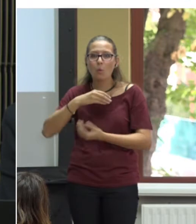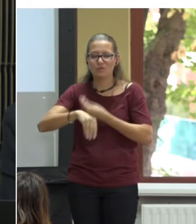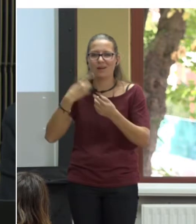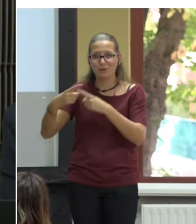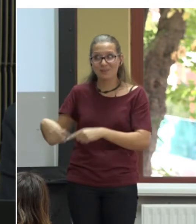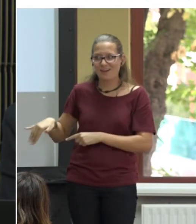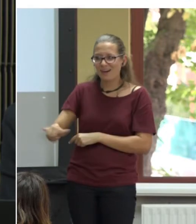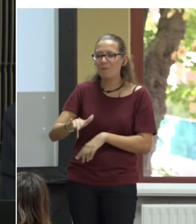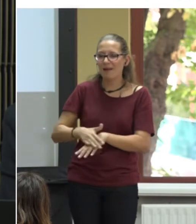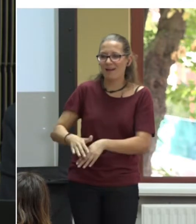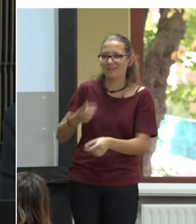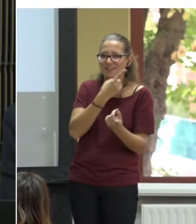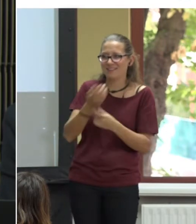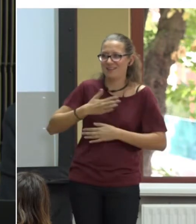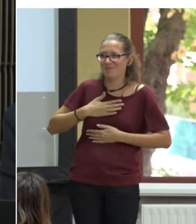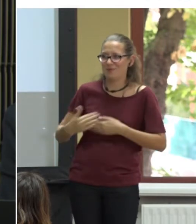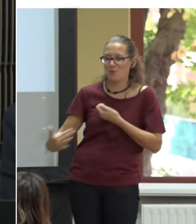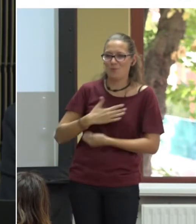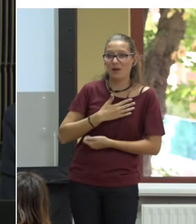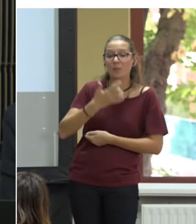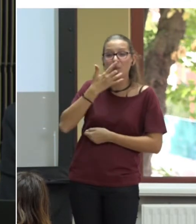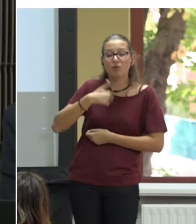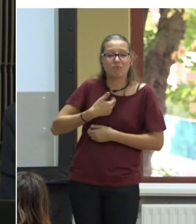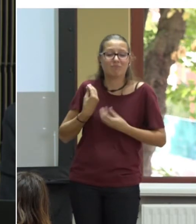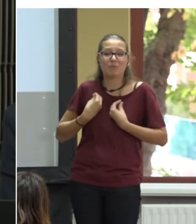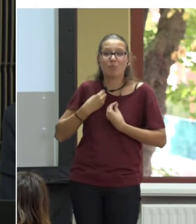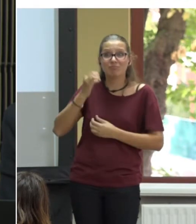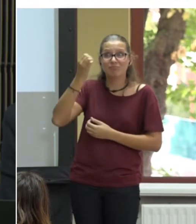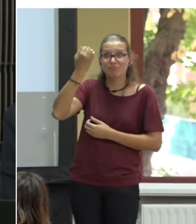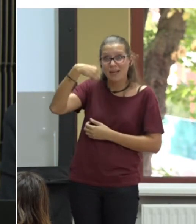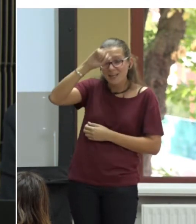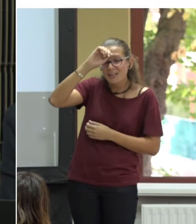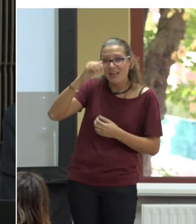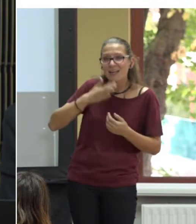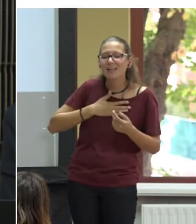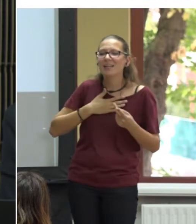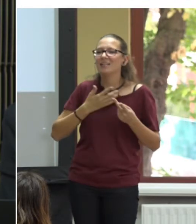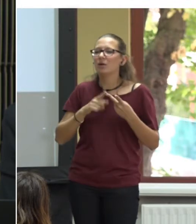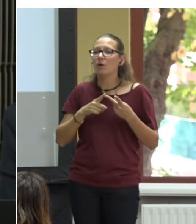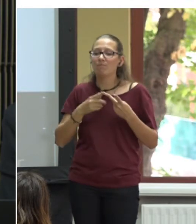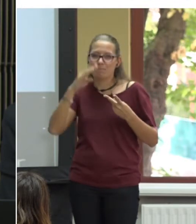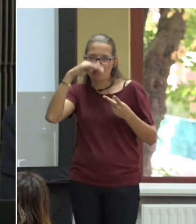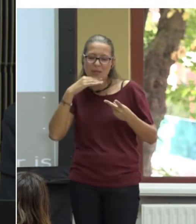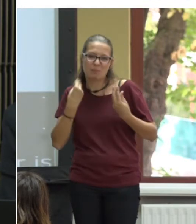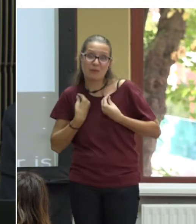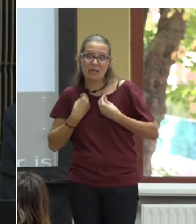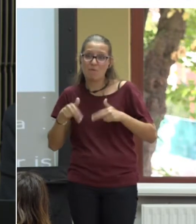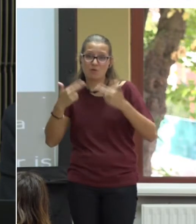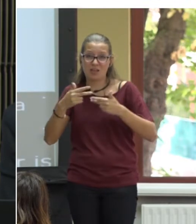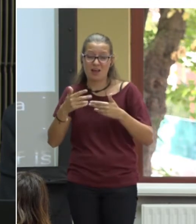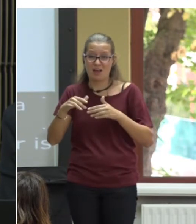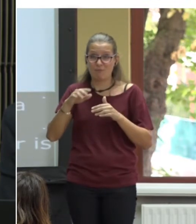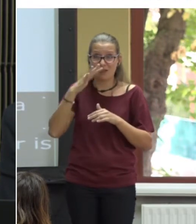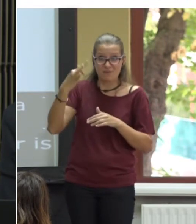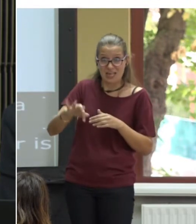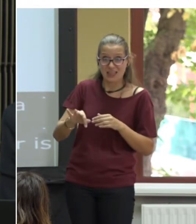Like for example, I'm living in Berlin. My father is living at the French border. He sees his son,